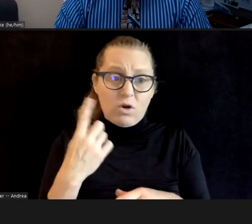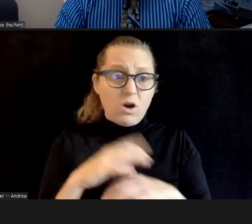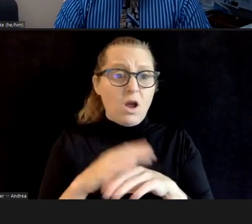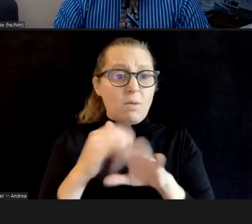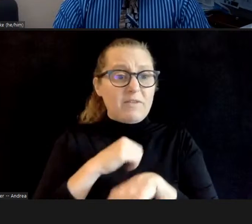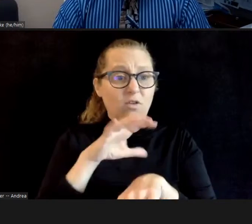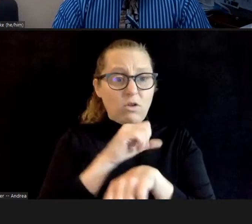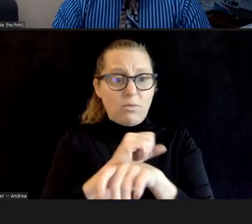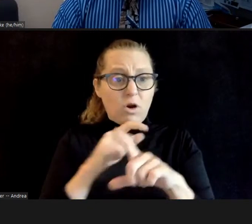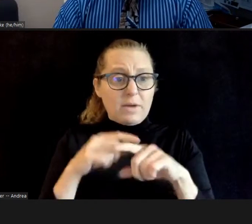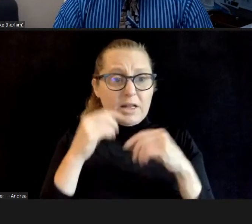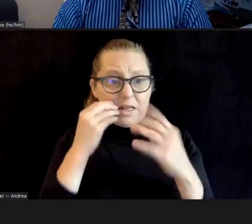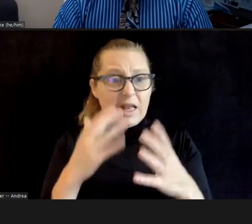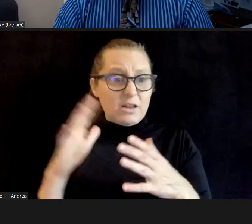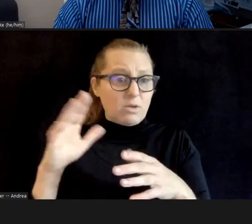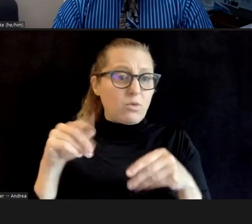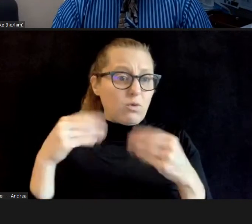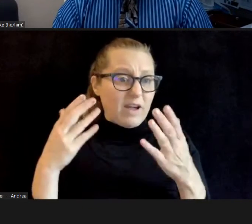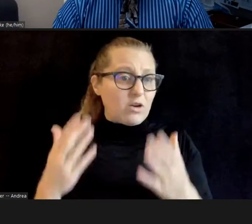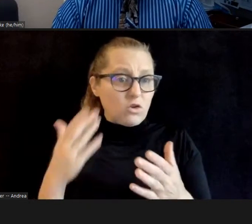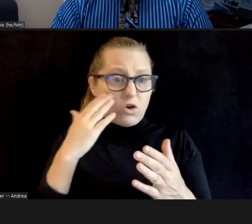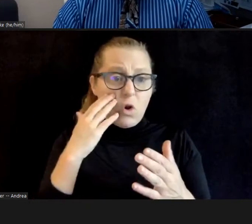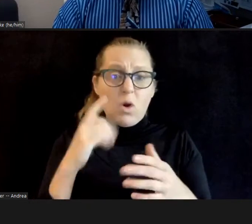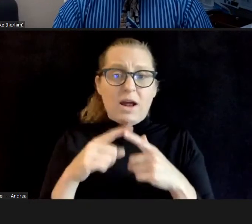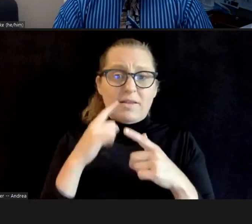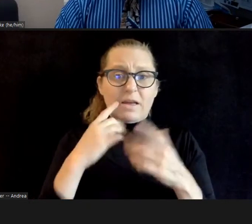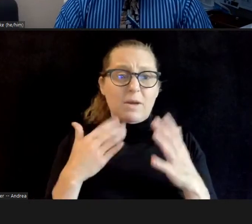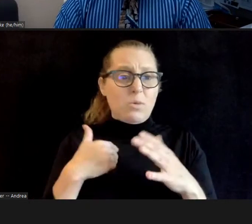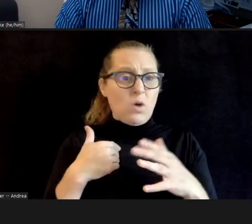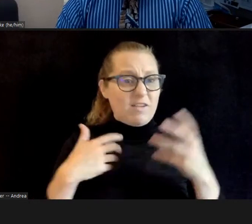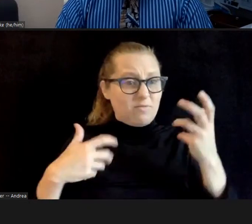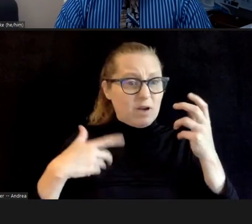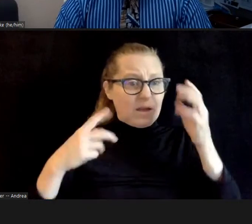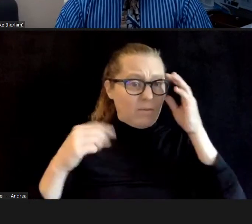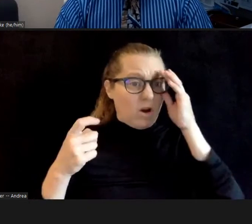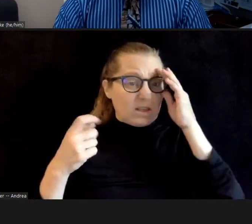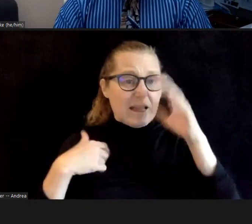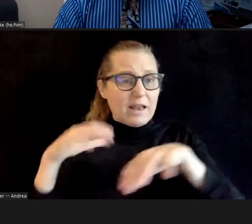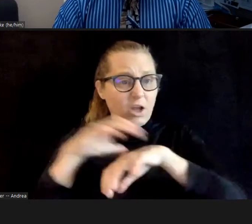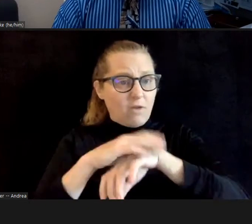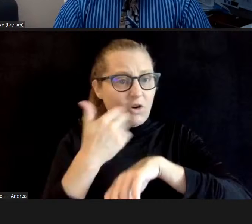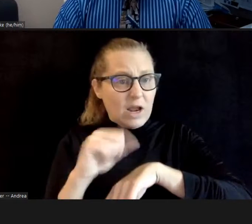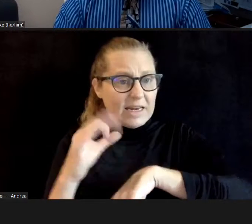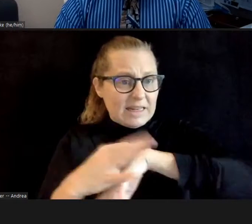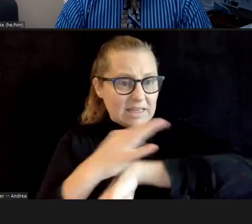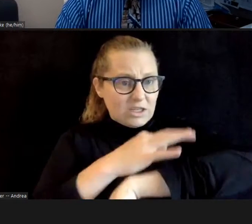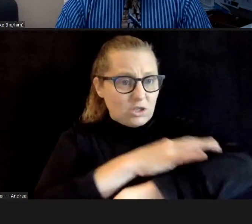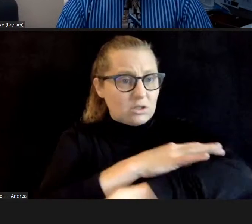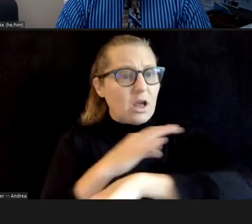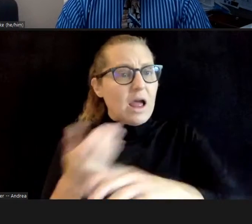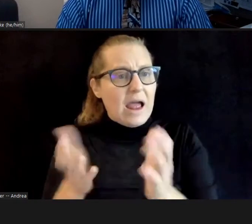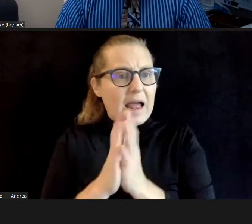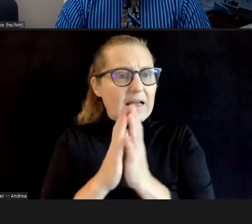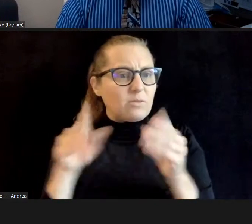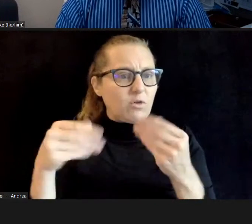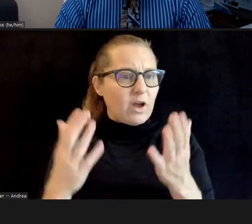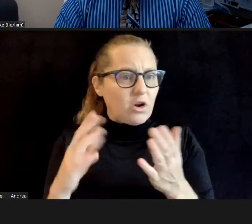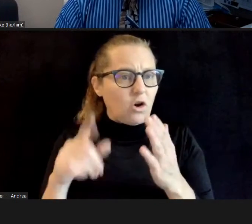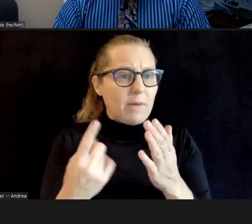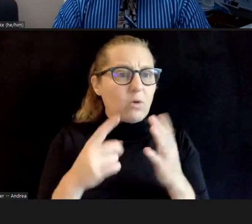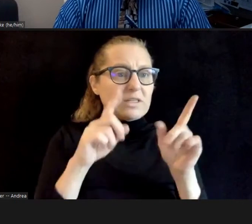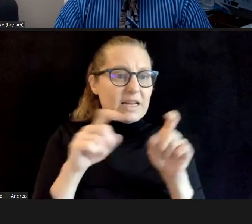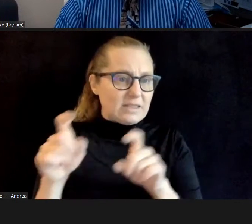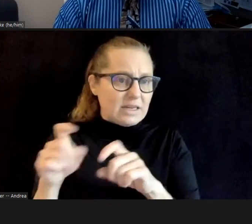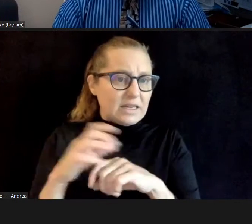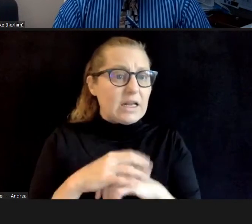your provider know that you think you might have monkeypox and cover any lesions you have. Ask your provider about monkeypox testing. If